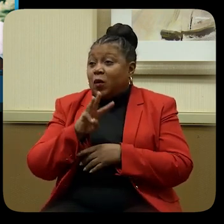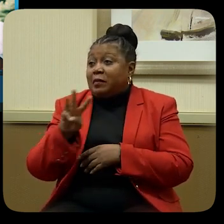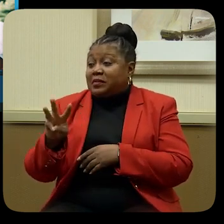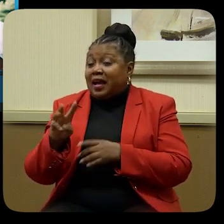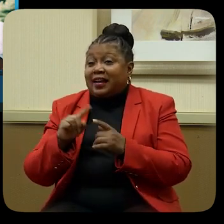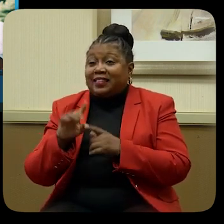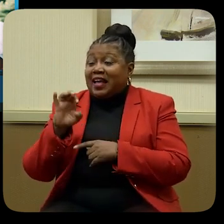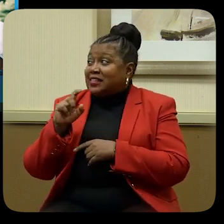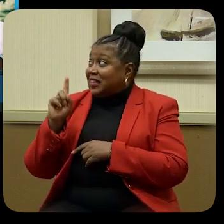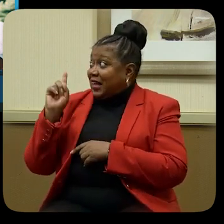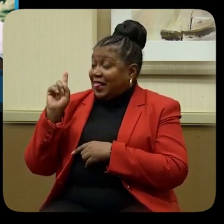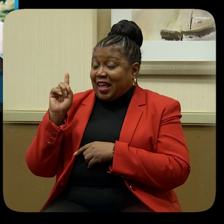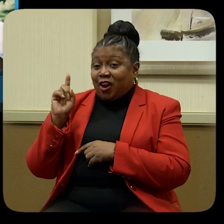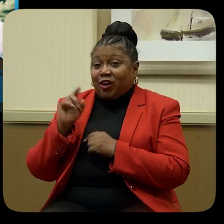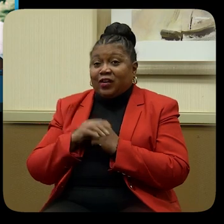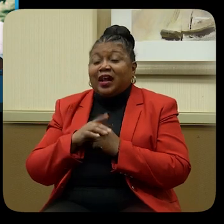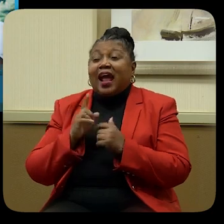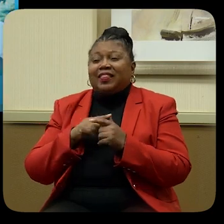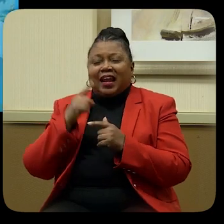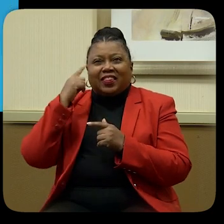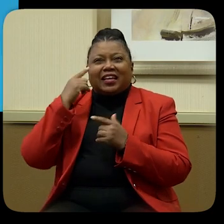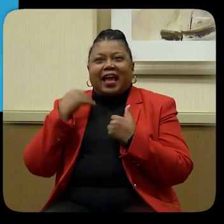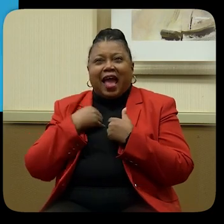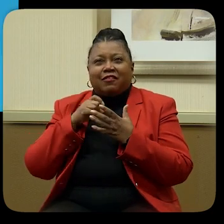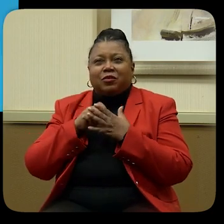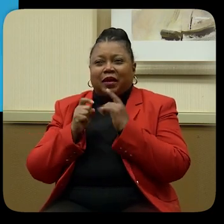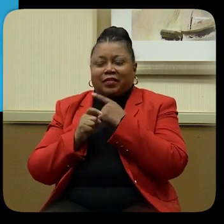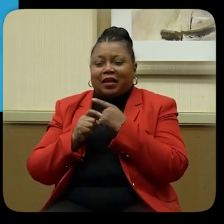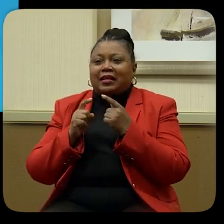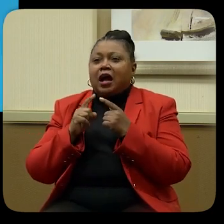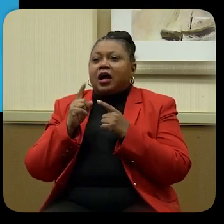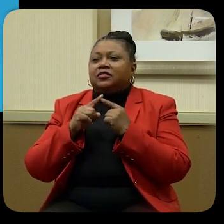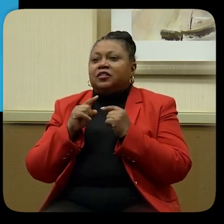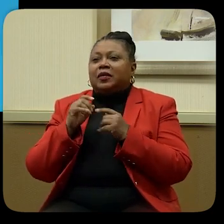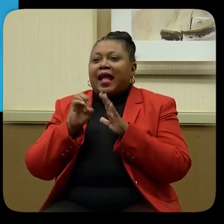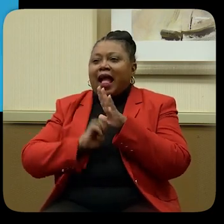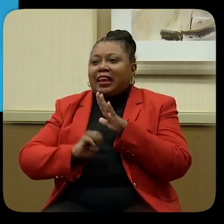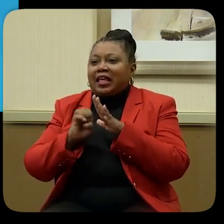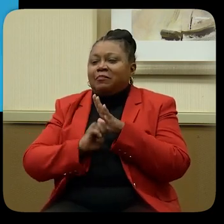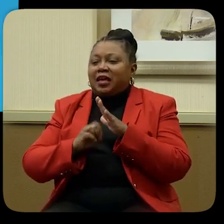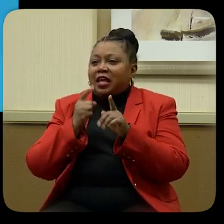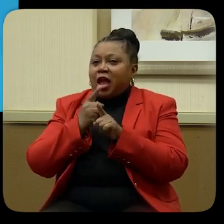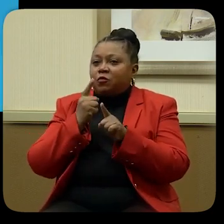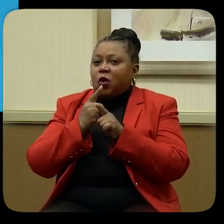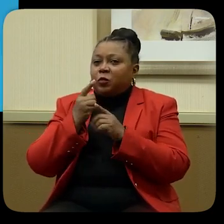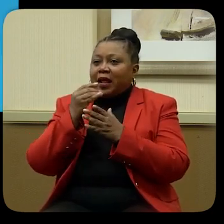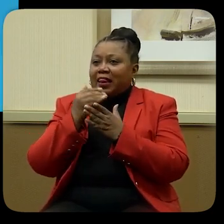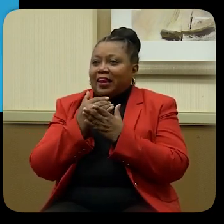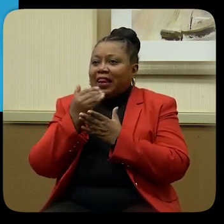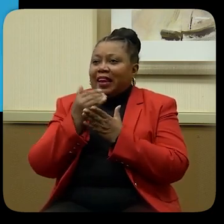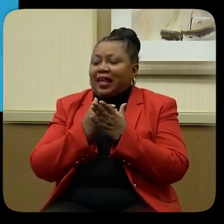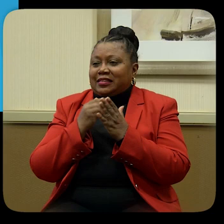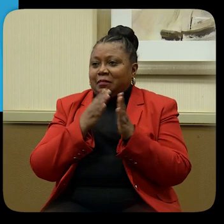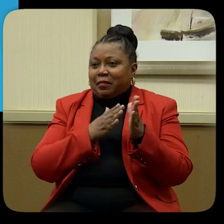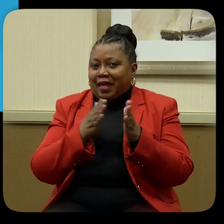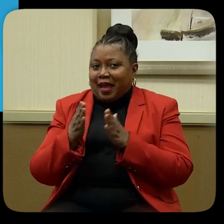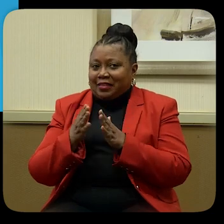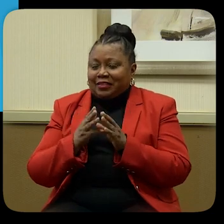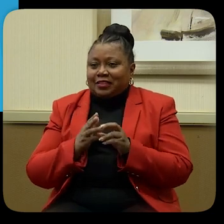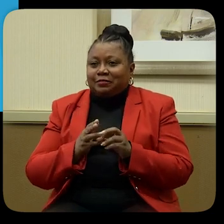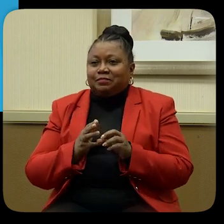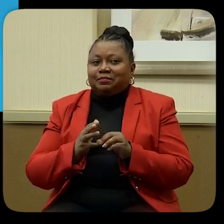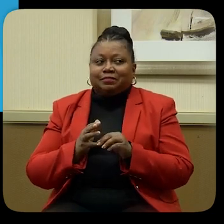So that's linked up here. And then I think I have it right here of some elementary appropriate lesson plans.